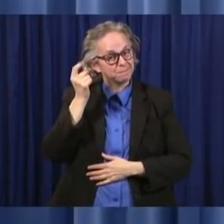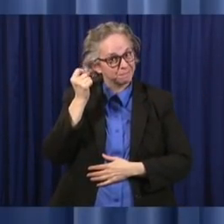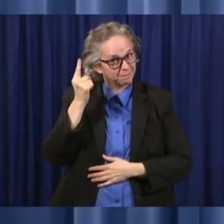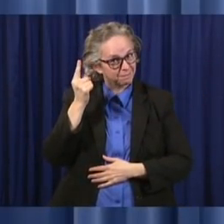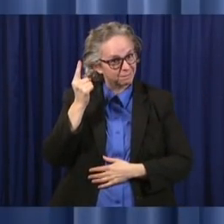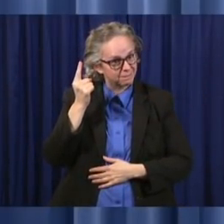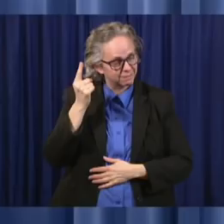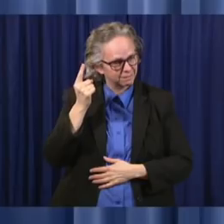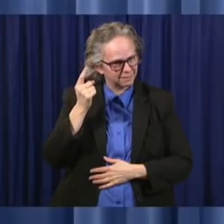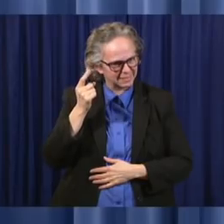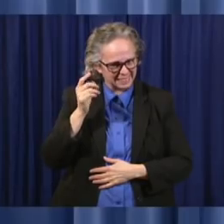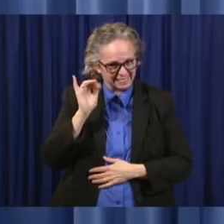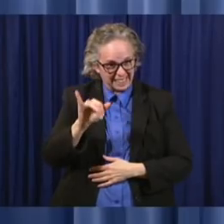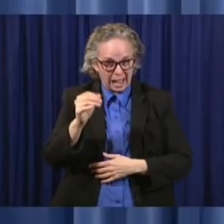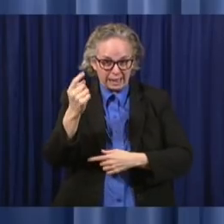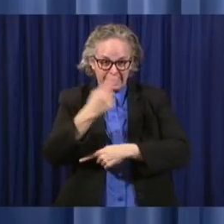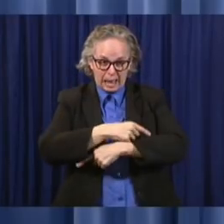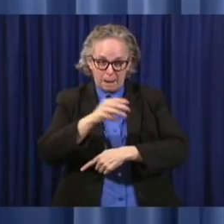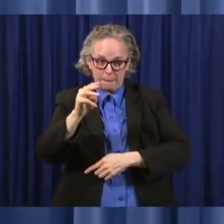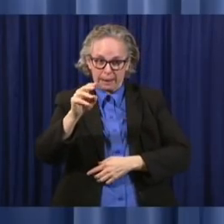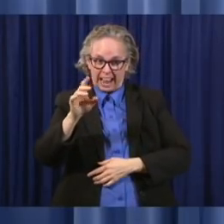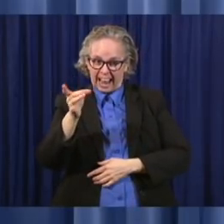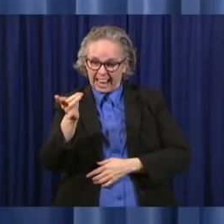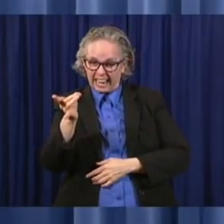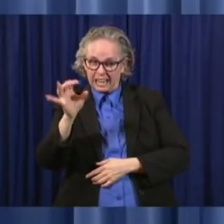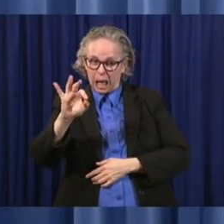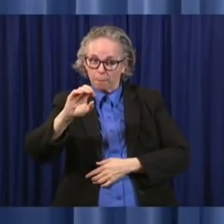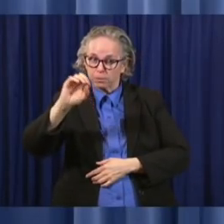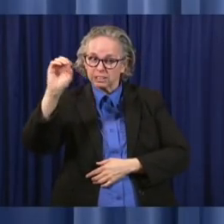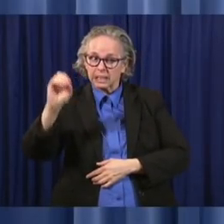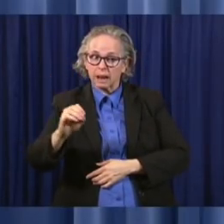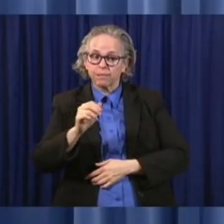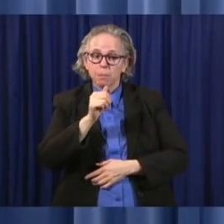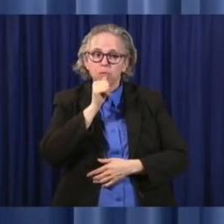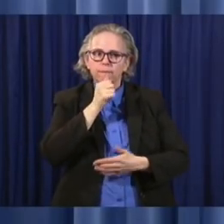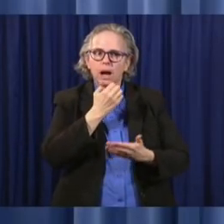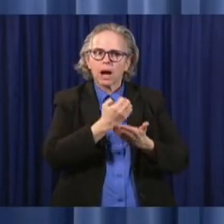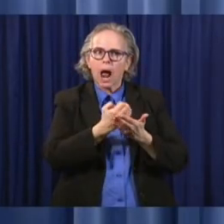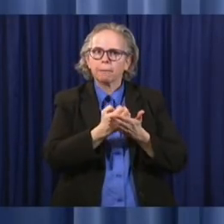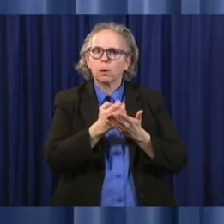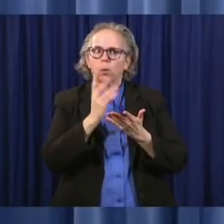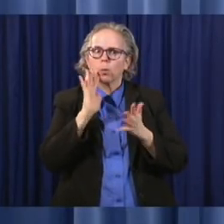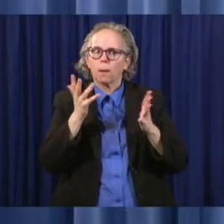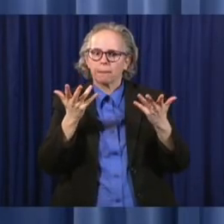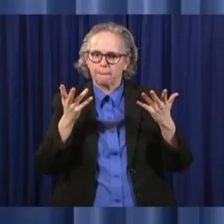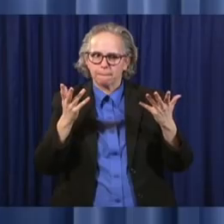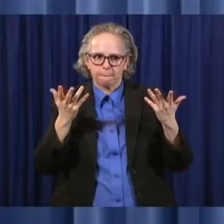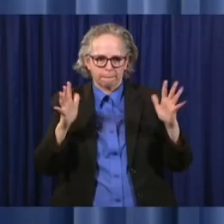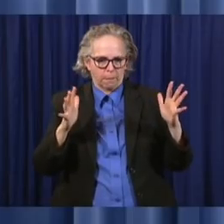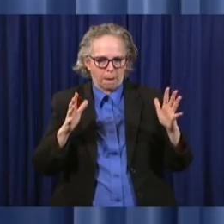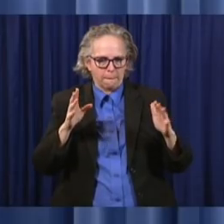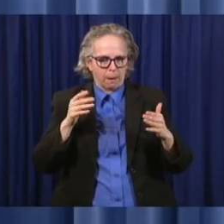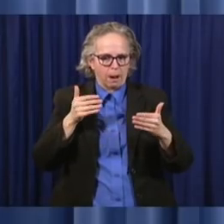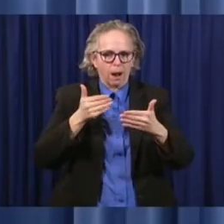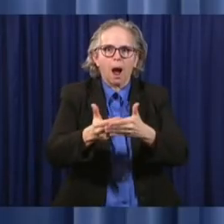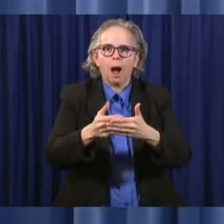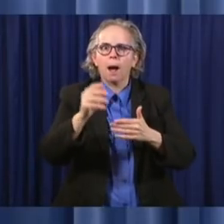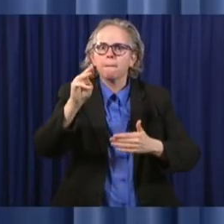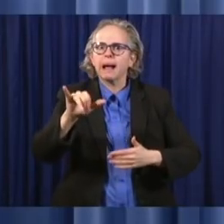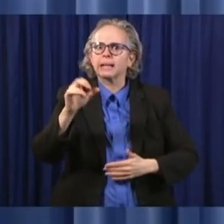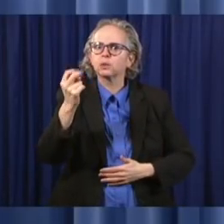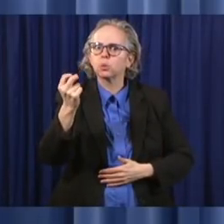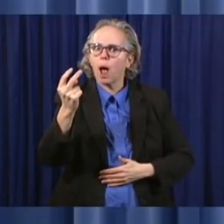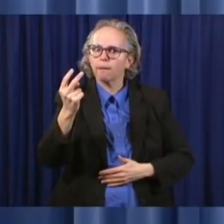89% of our private economy will be back open in the state of Ohio. In each of these